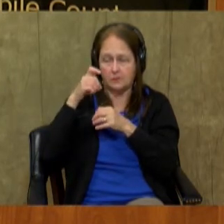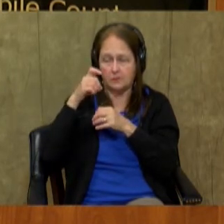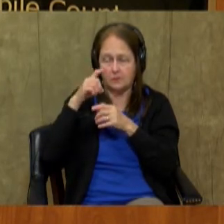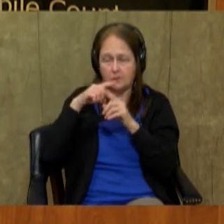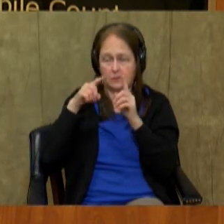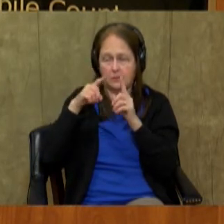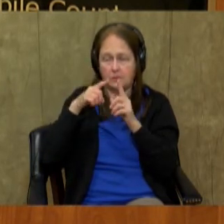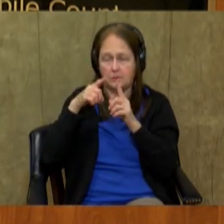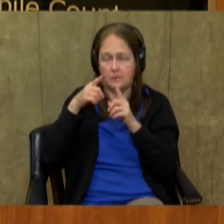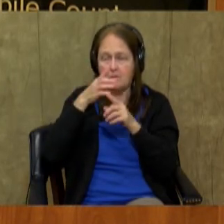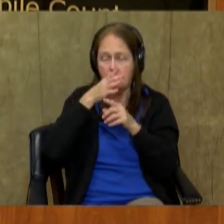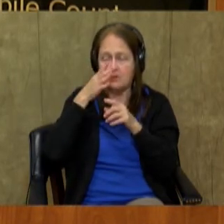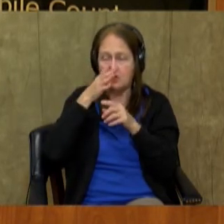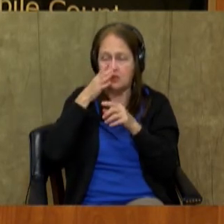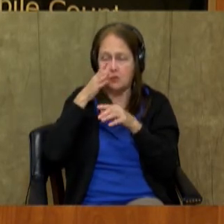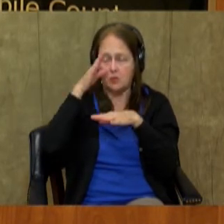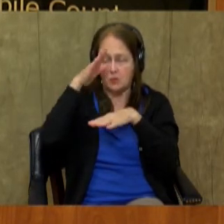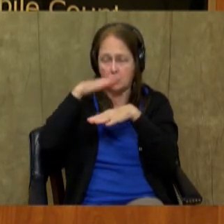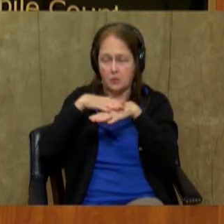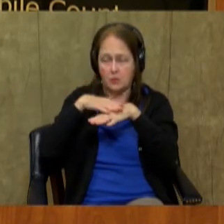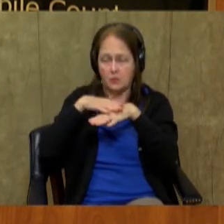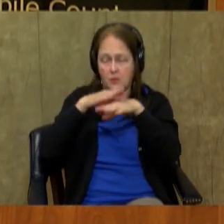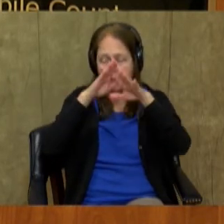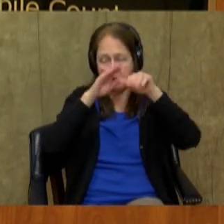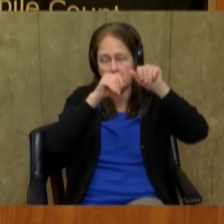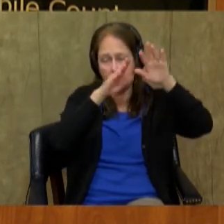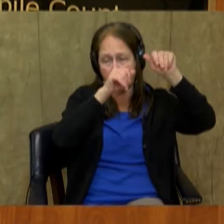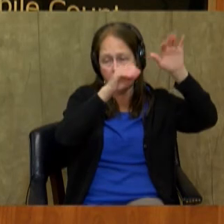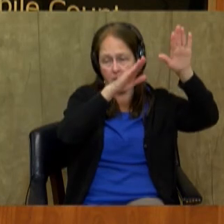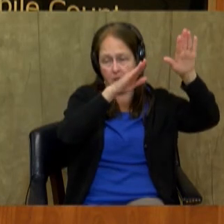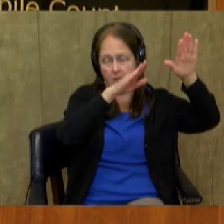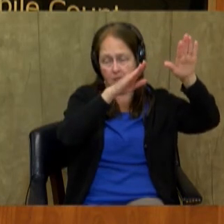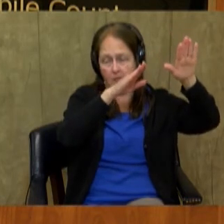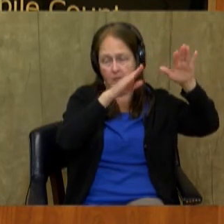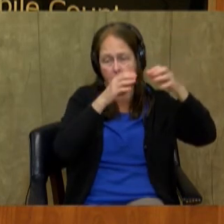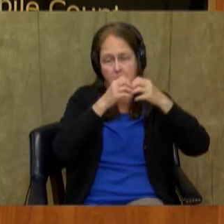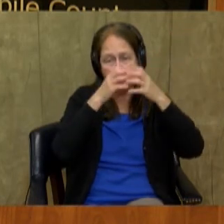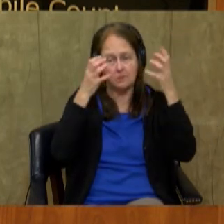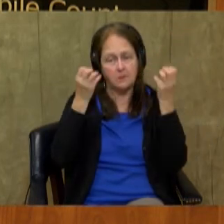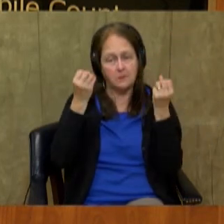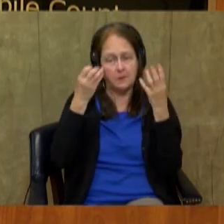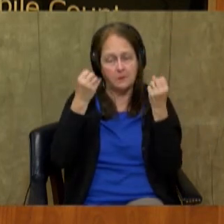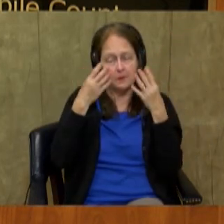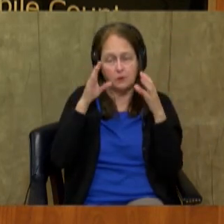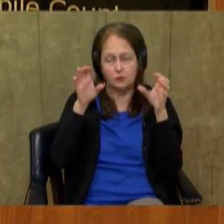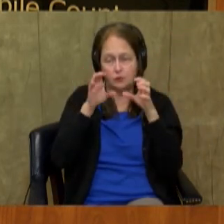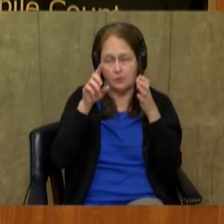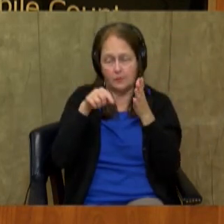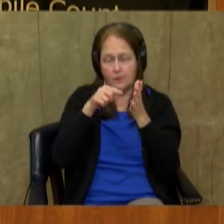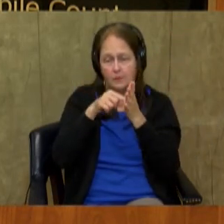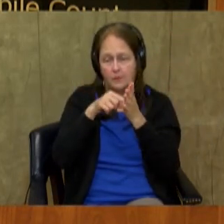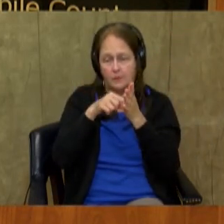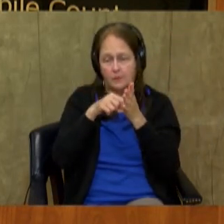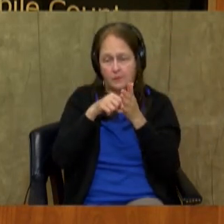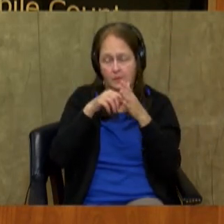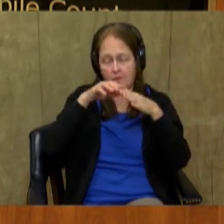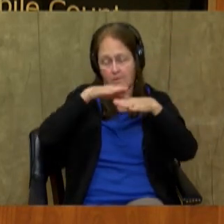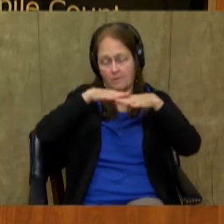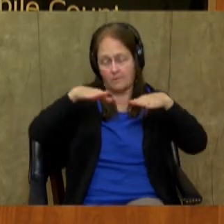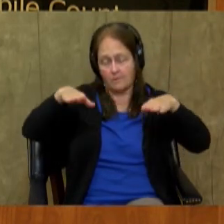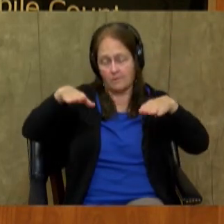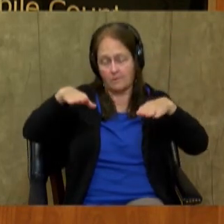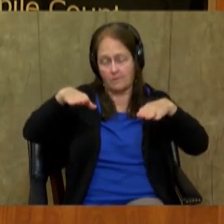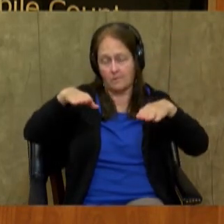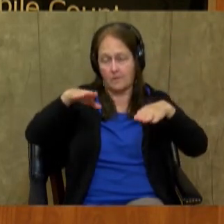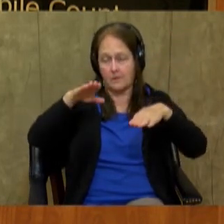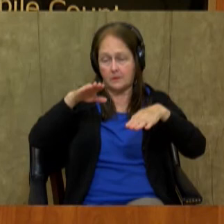But this is a method of farming that's done on hills and mountains, and there's a lot in this region, so they tend to do that. They cut flat steps